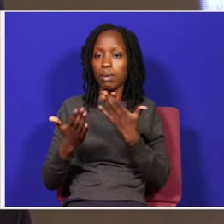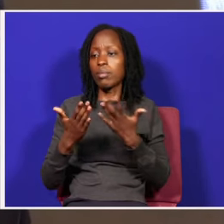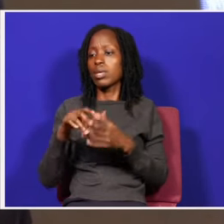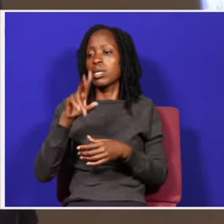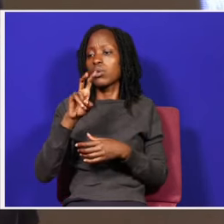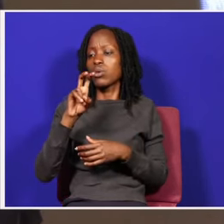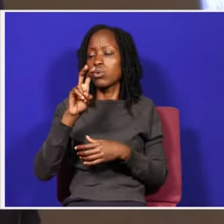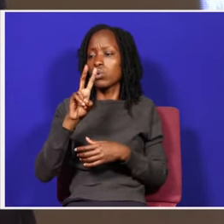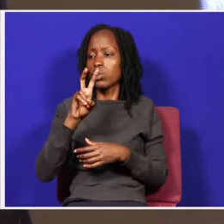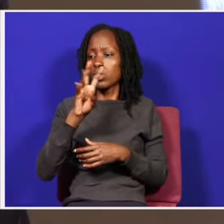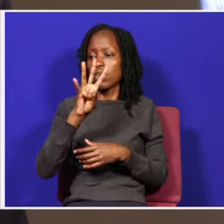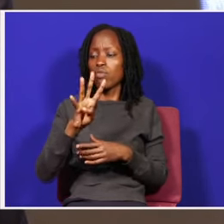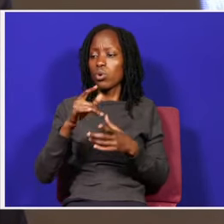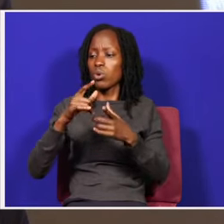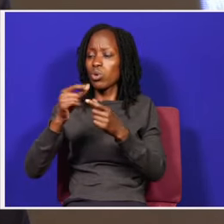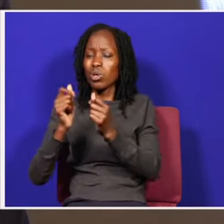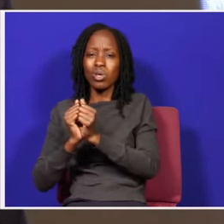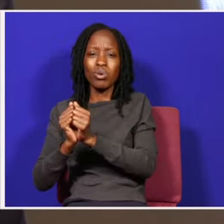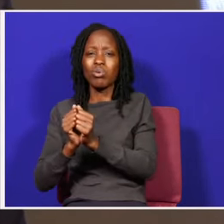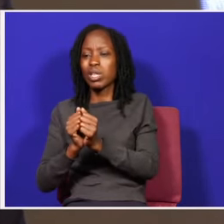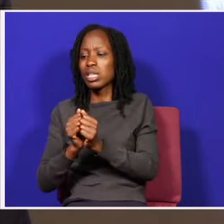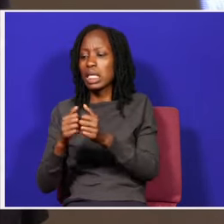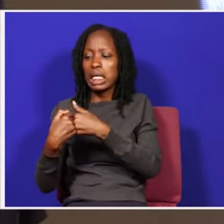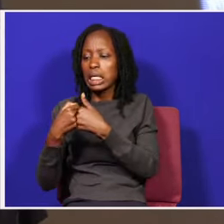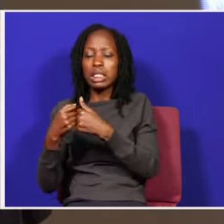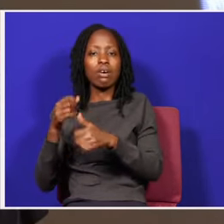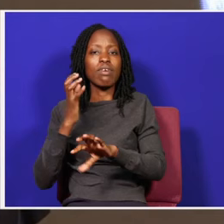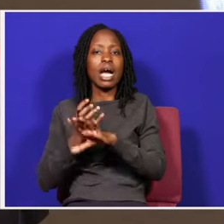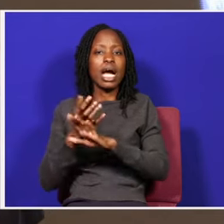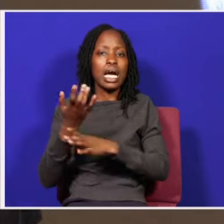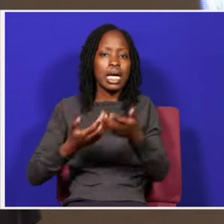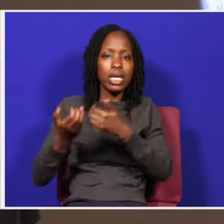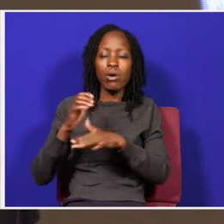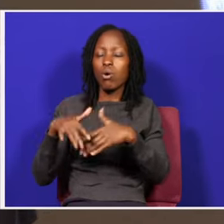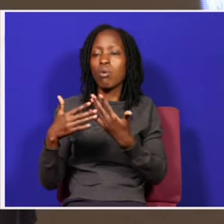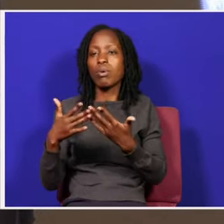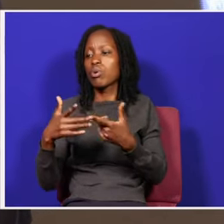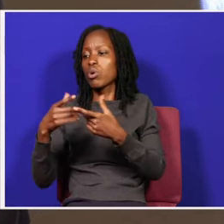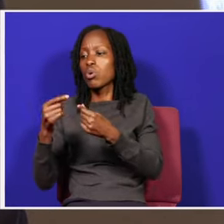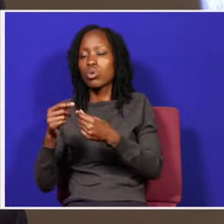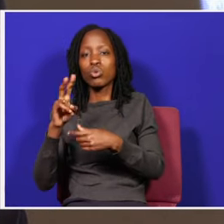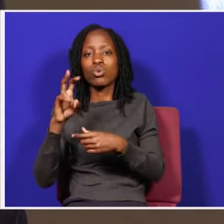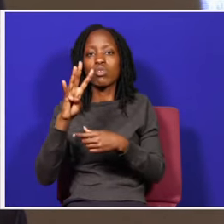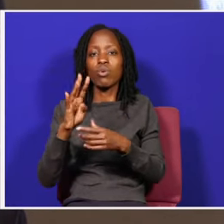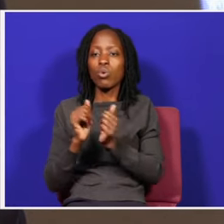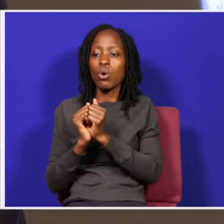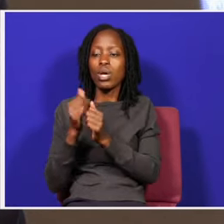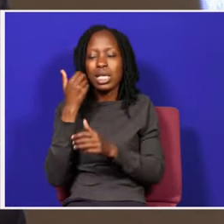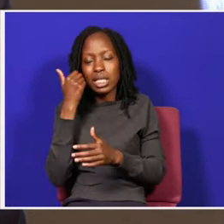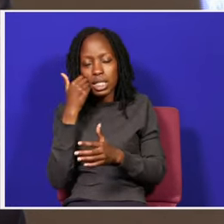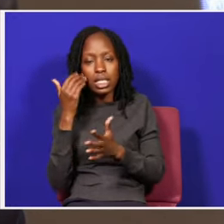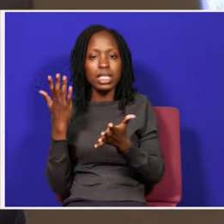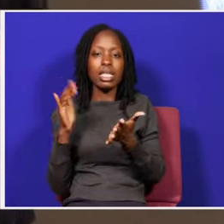the struggles of a tough economy. You may be taking into 2024 struggles with an illness that has been